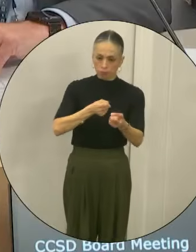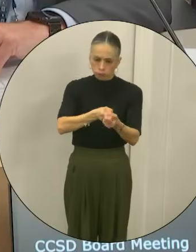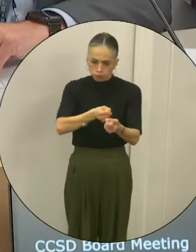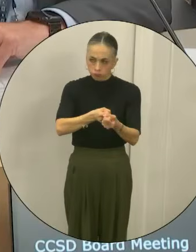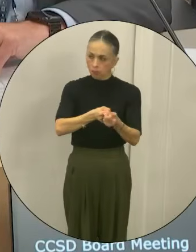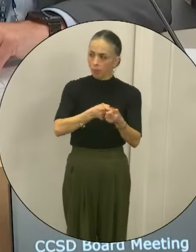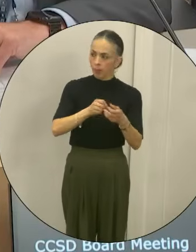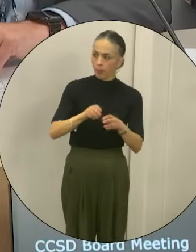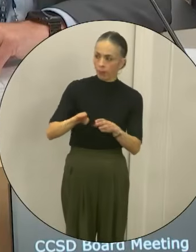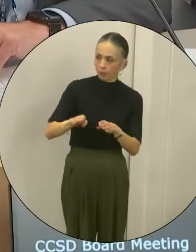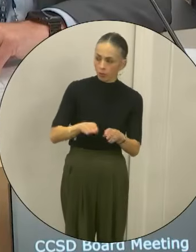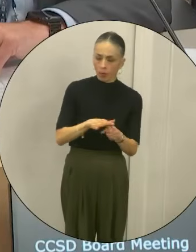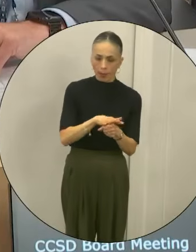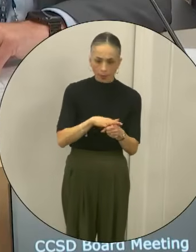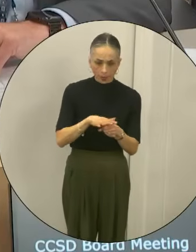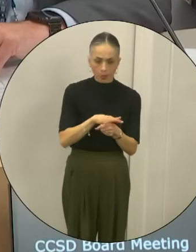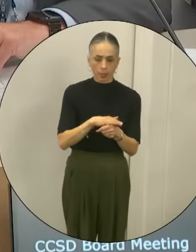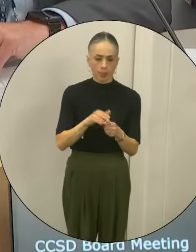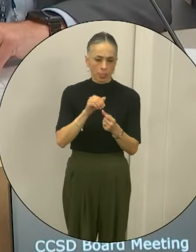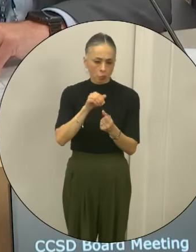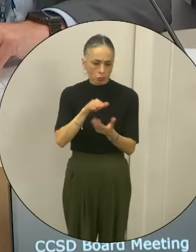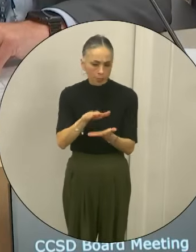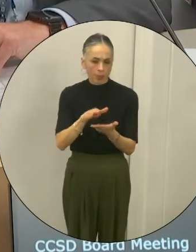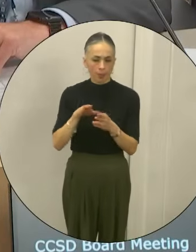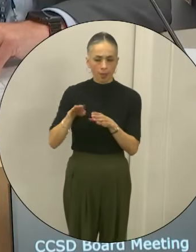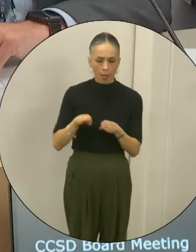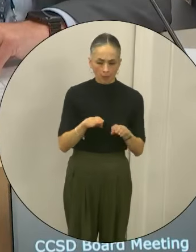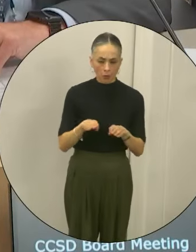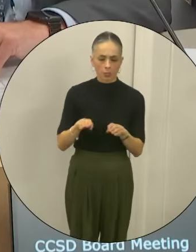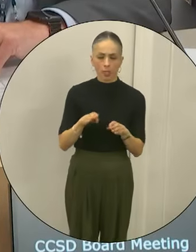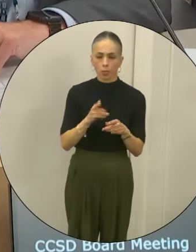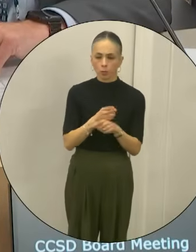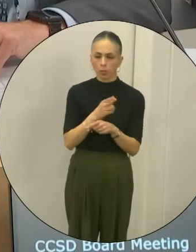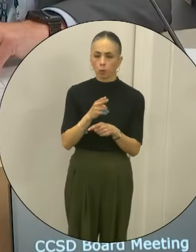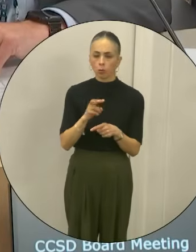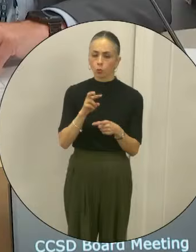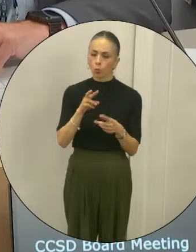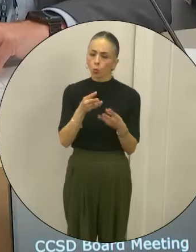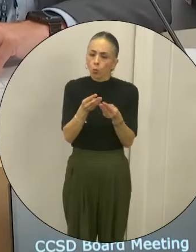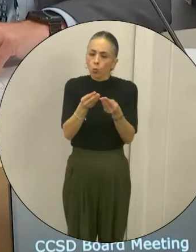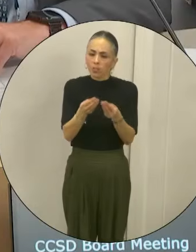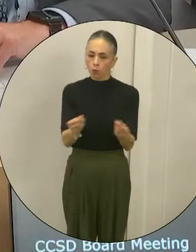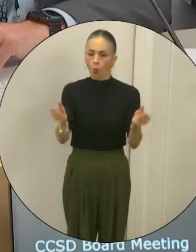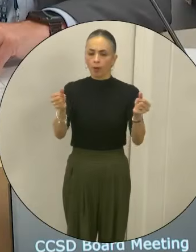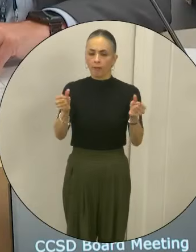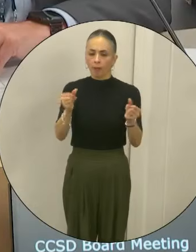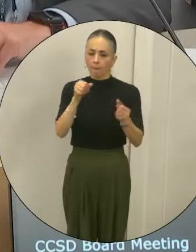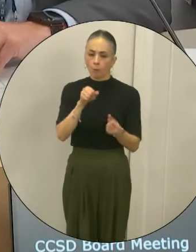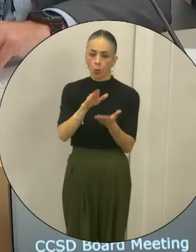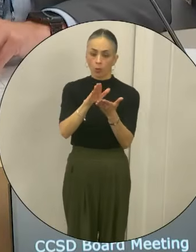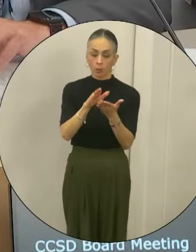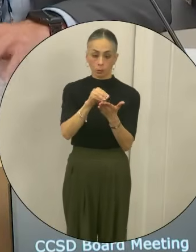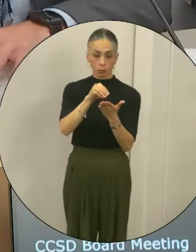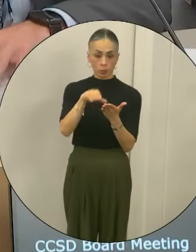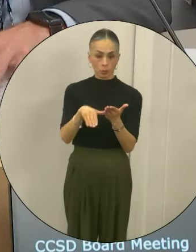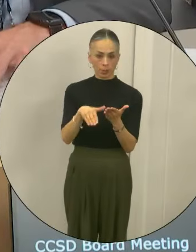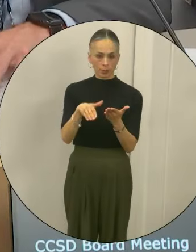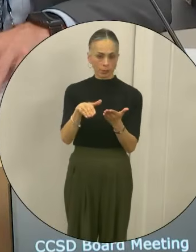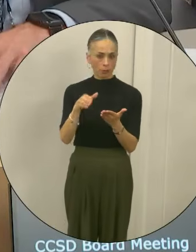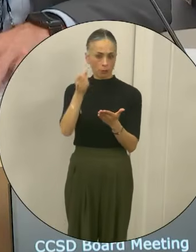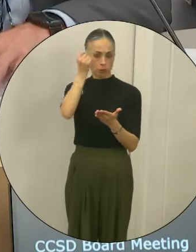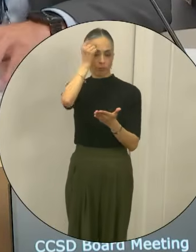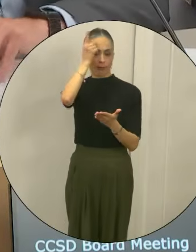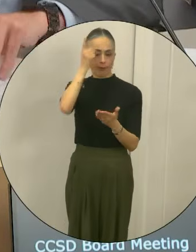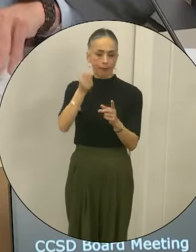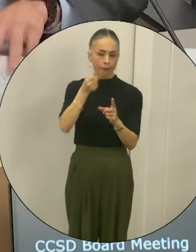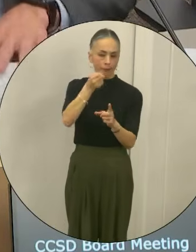campuses and addressing these behaviors and using those restorative approaches so that students understand the impact of their behaviors. If